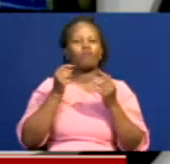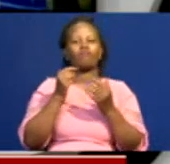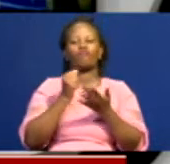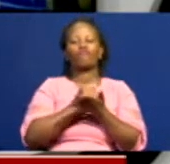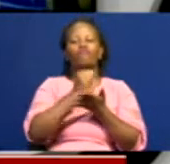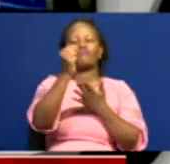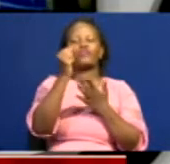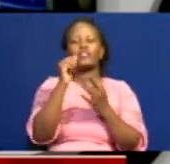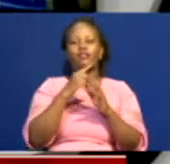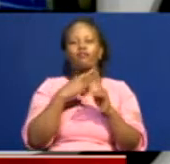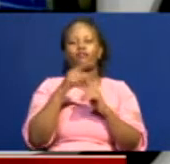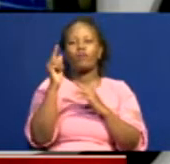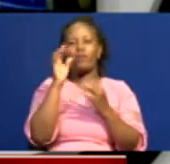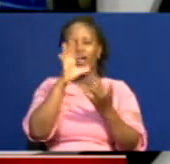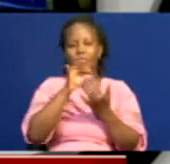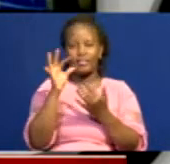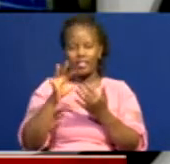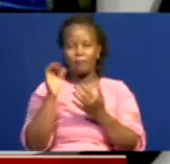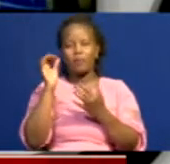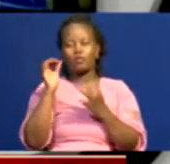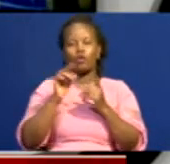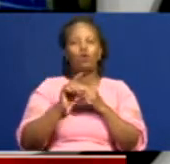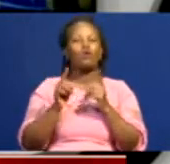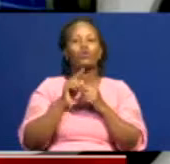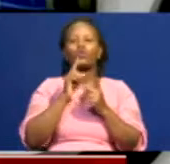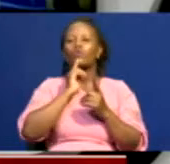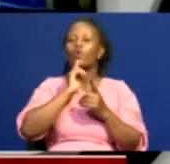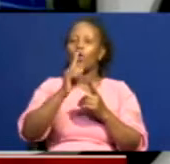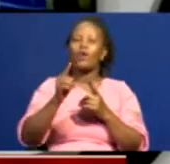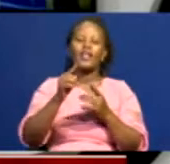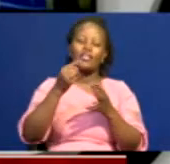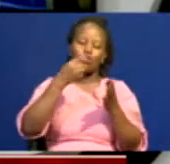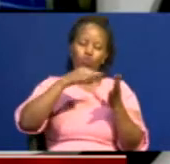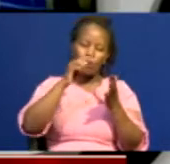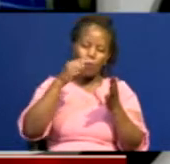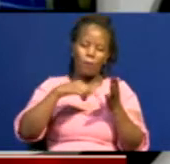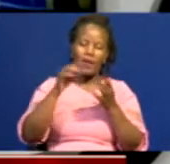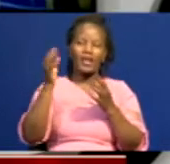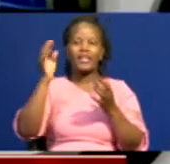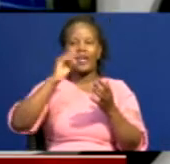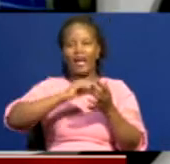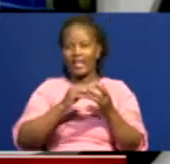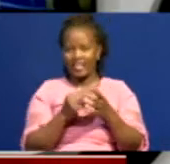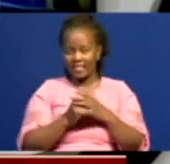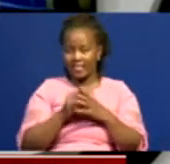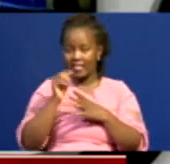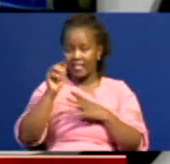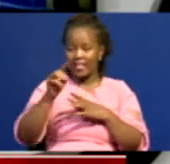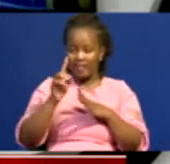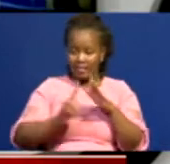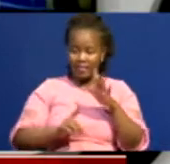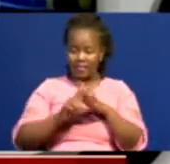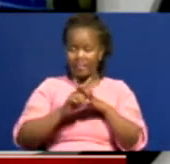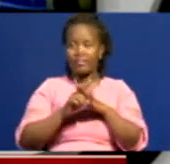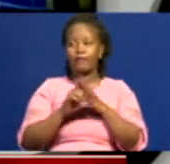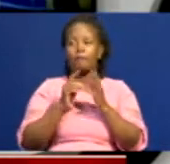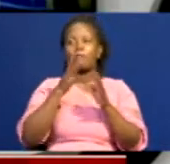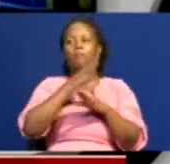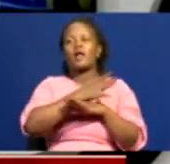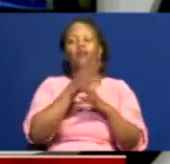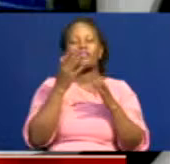and instead to mark the examination afresh. Their prayers come amid admission by the Kenya